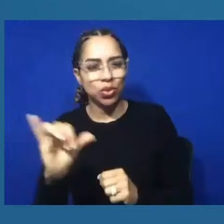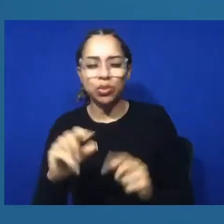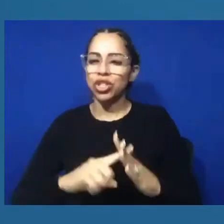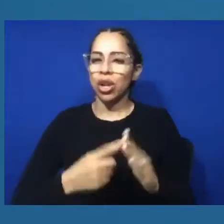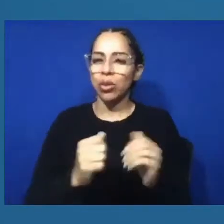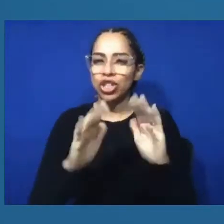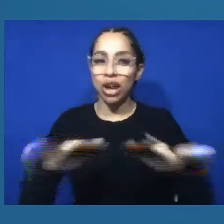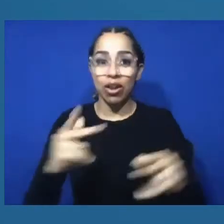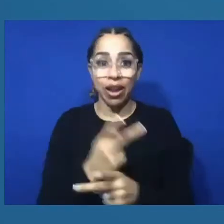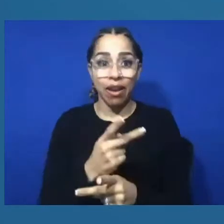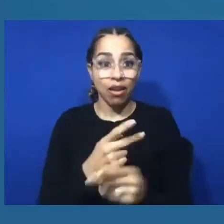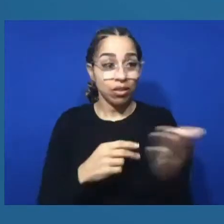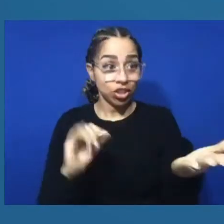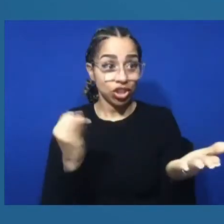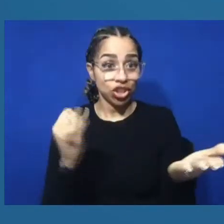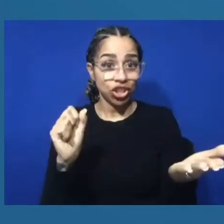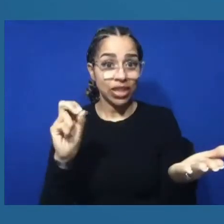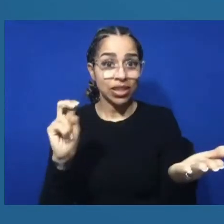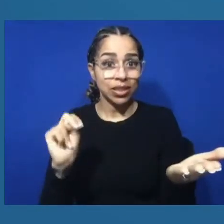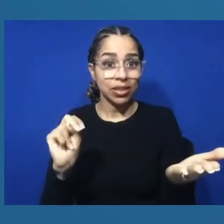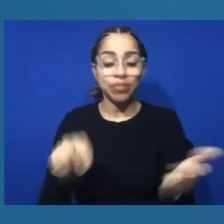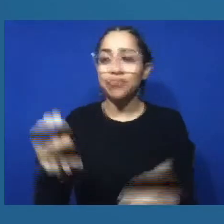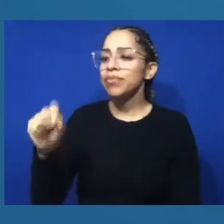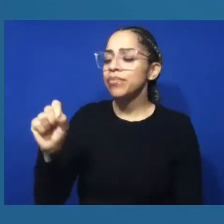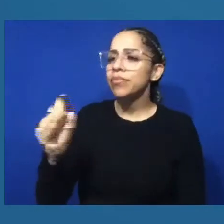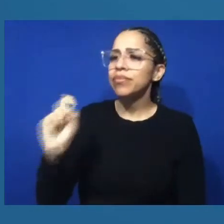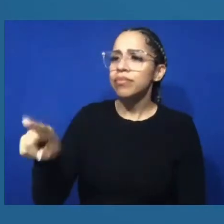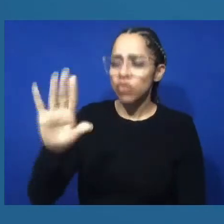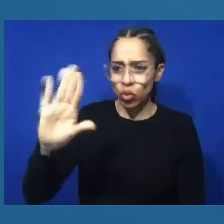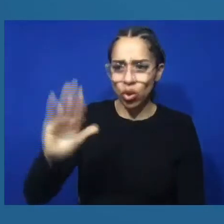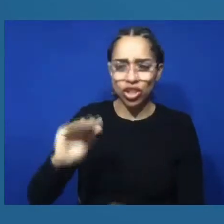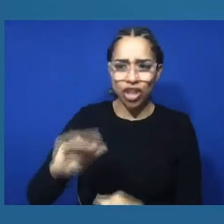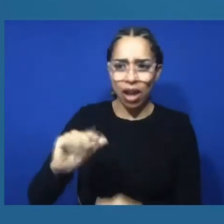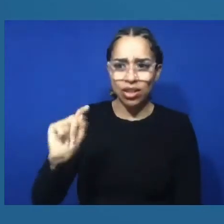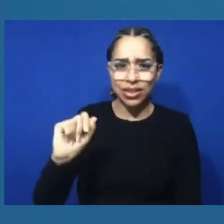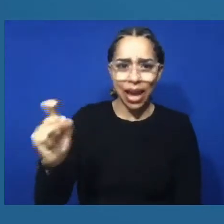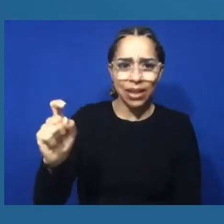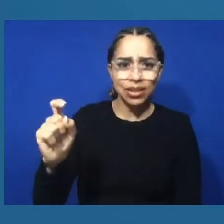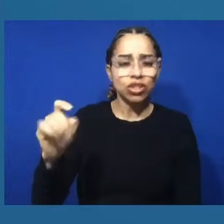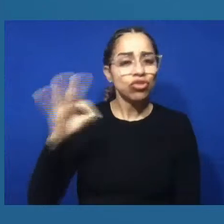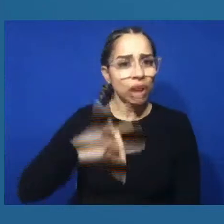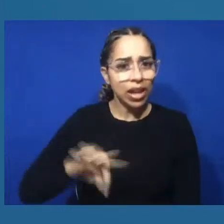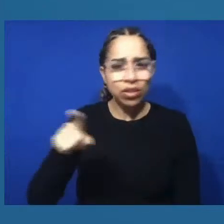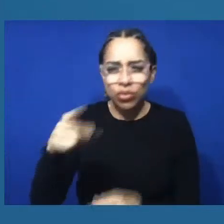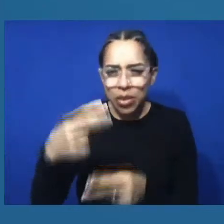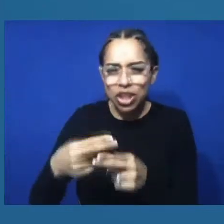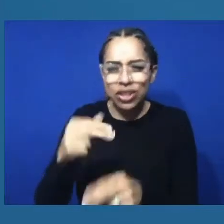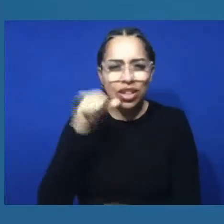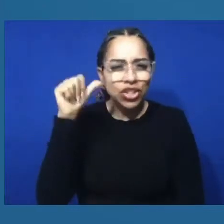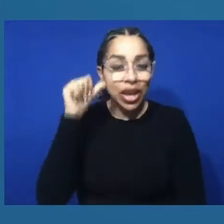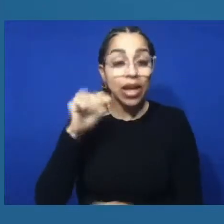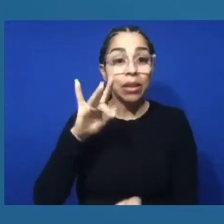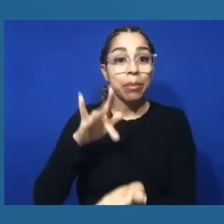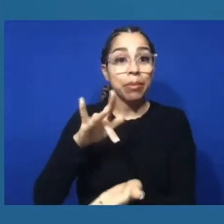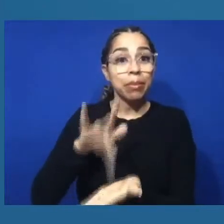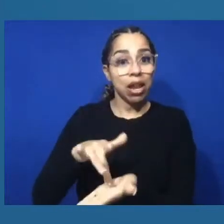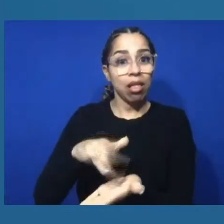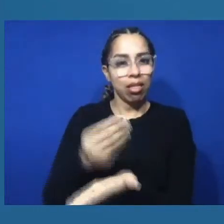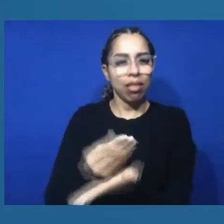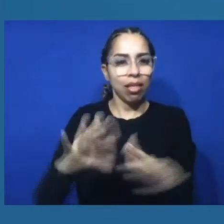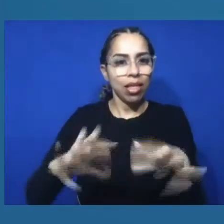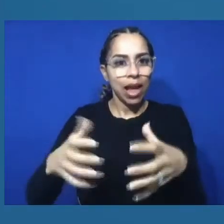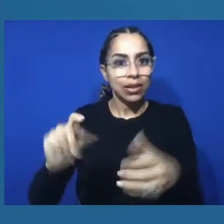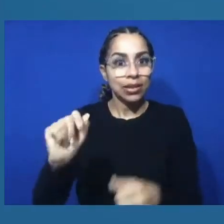your child tax credit, you also yesterday mentioned your middle-class tax credit. I'm wondering